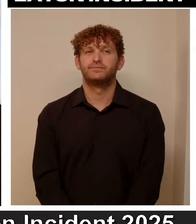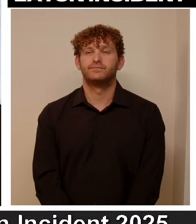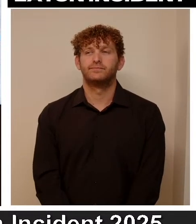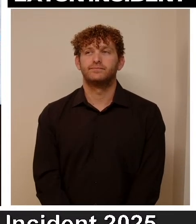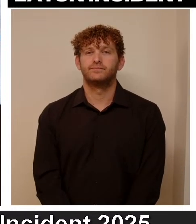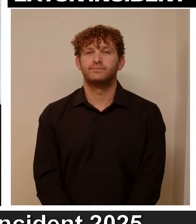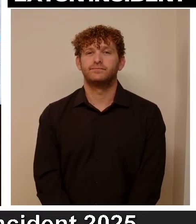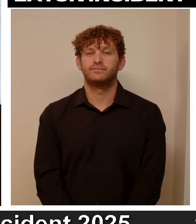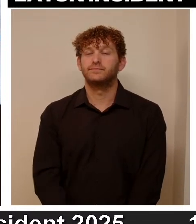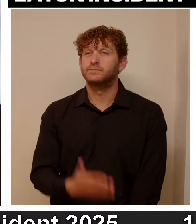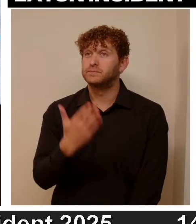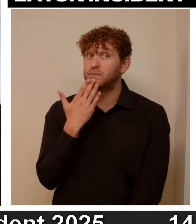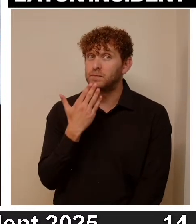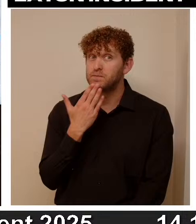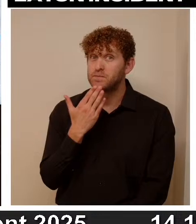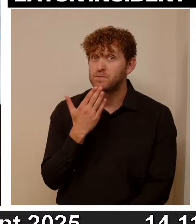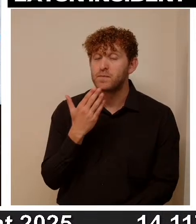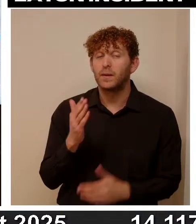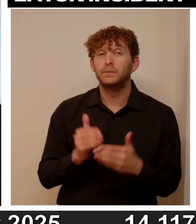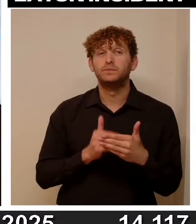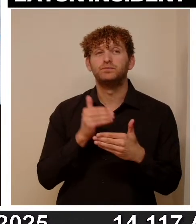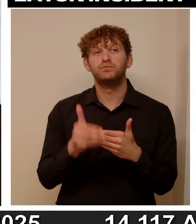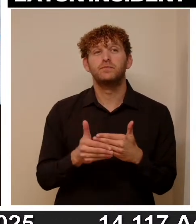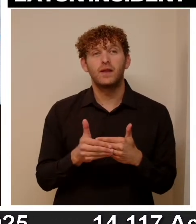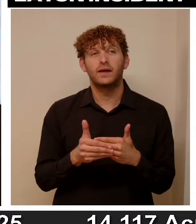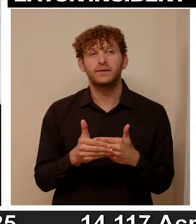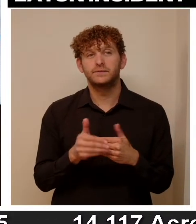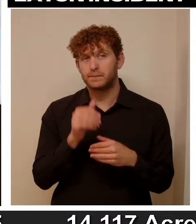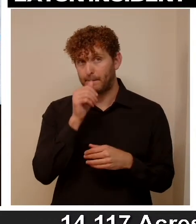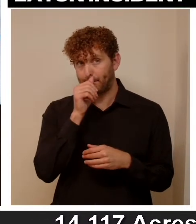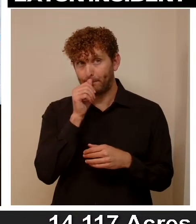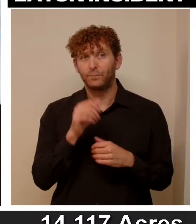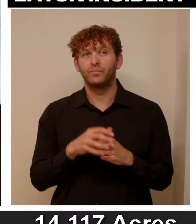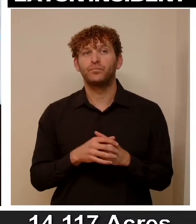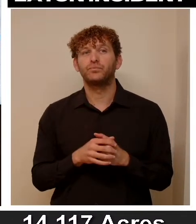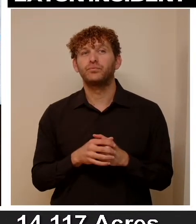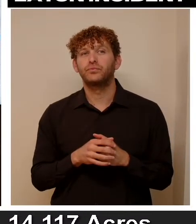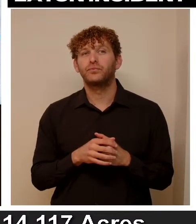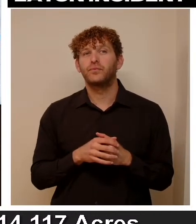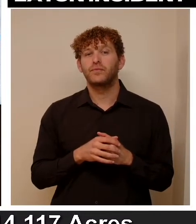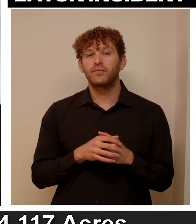Thank you. Next up, Incident Commander Eleni Pappas and Kevin Boha.